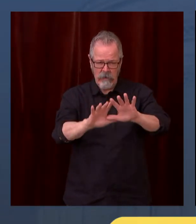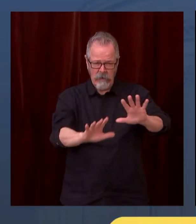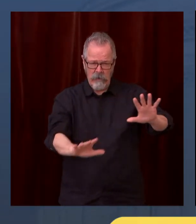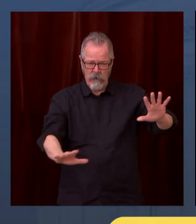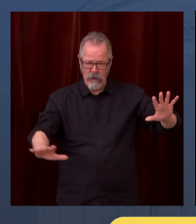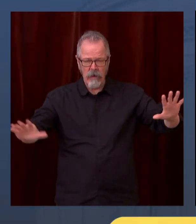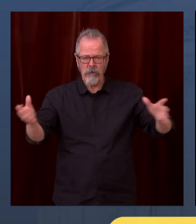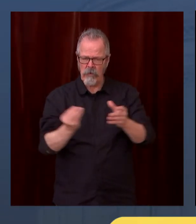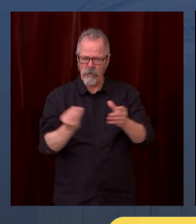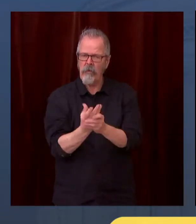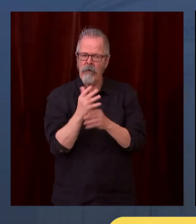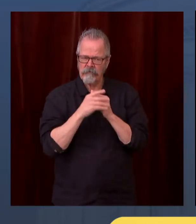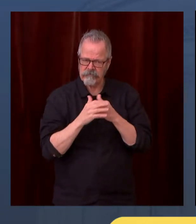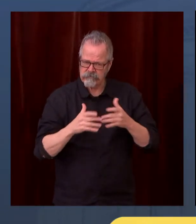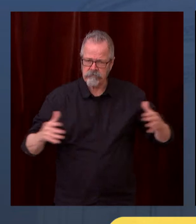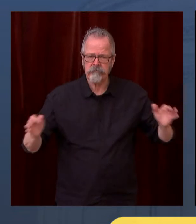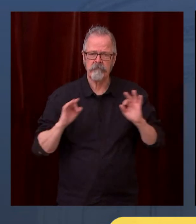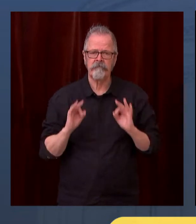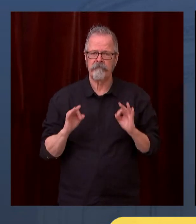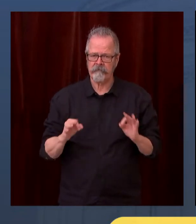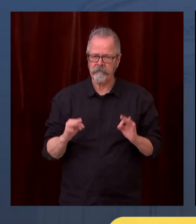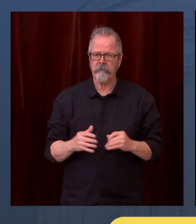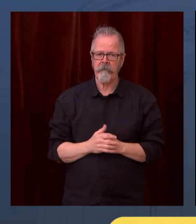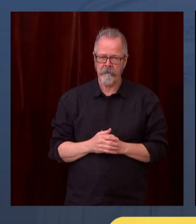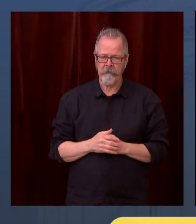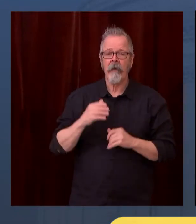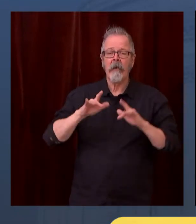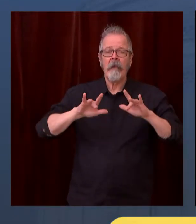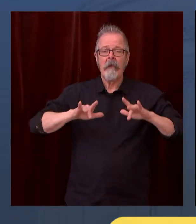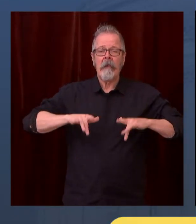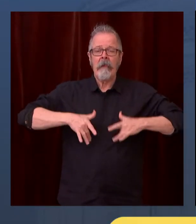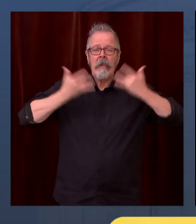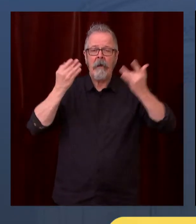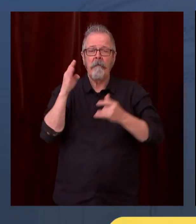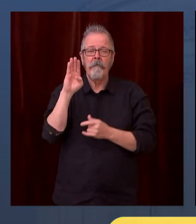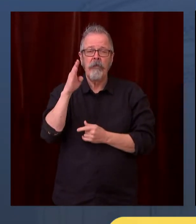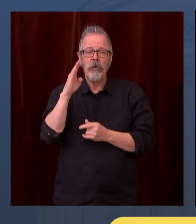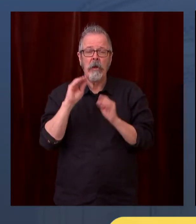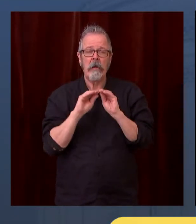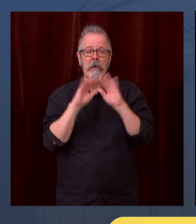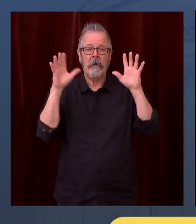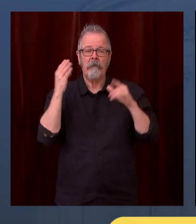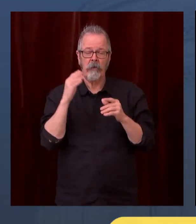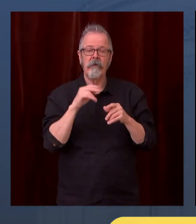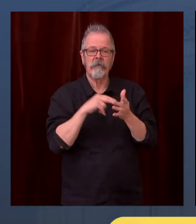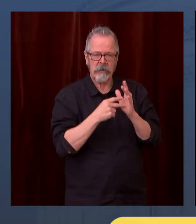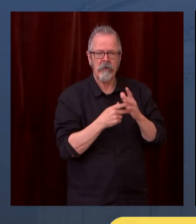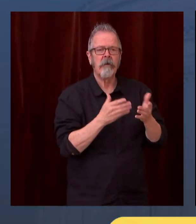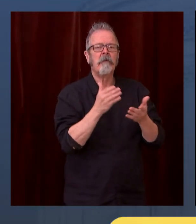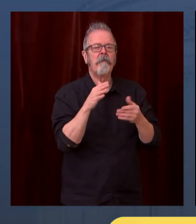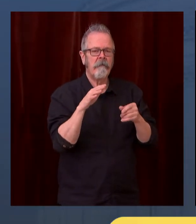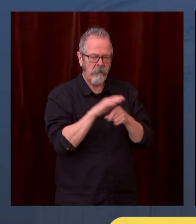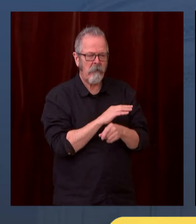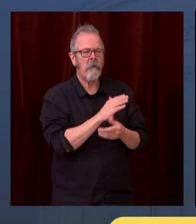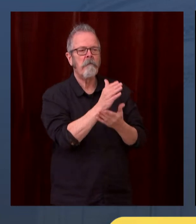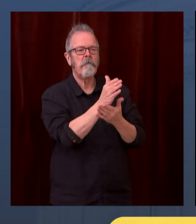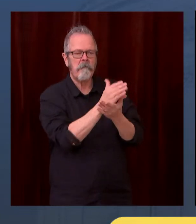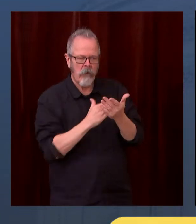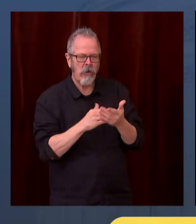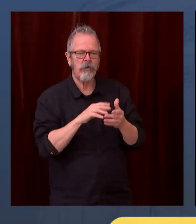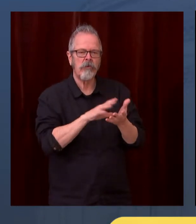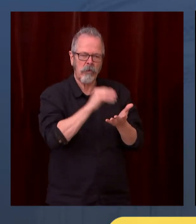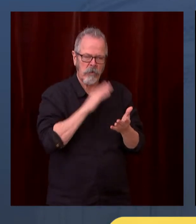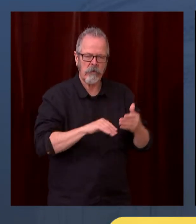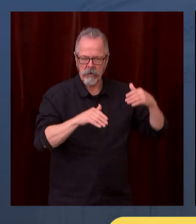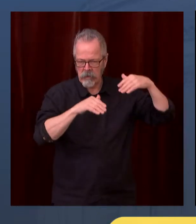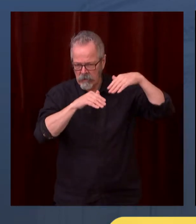map, these are all the locations where we have had full or partial on-site instruction for significant portions of our